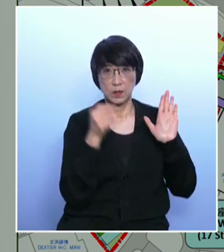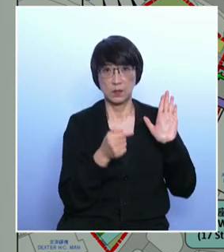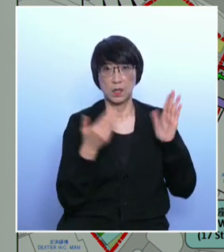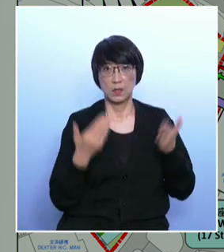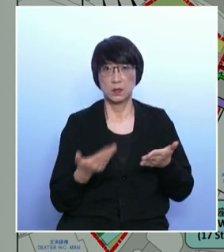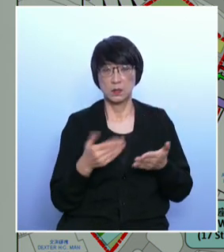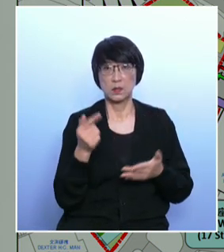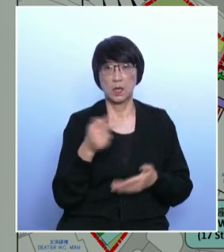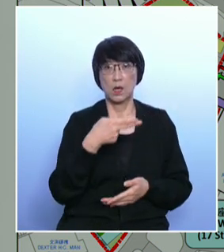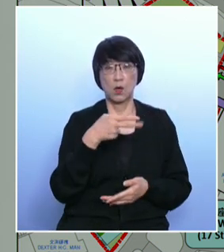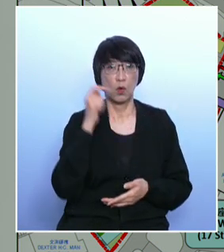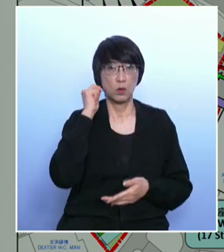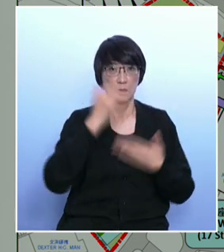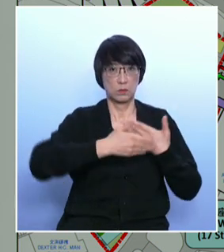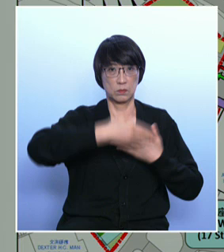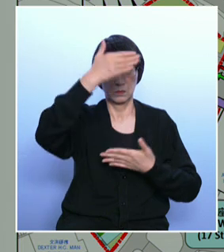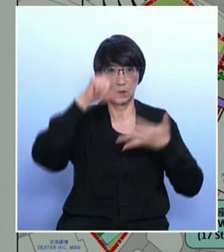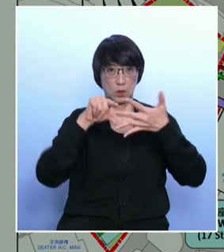For the area marked in blue,